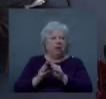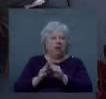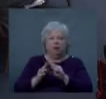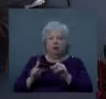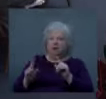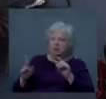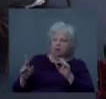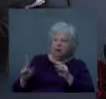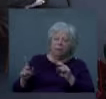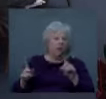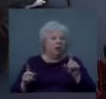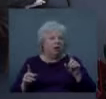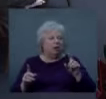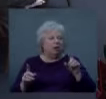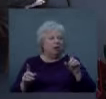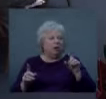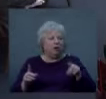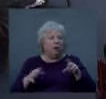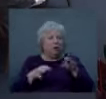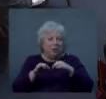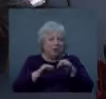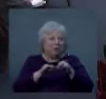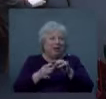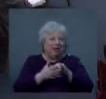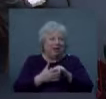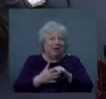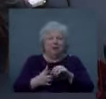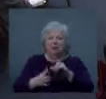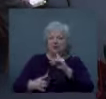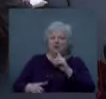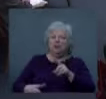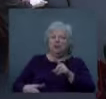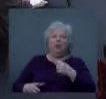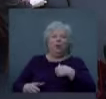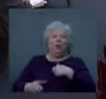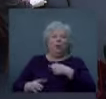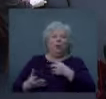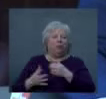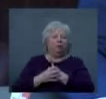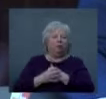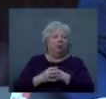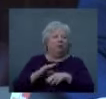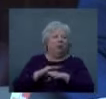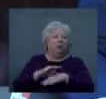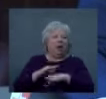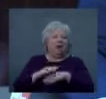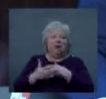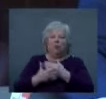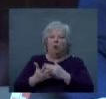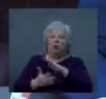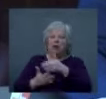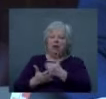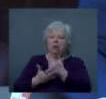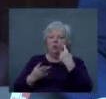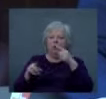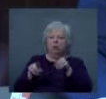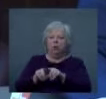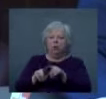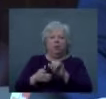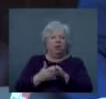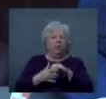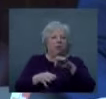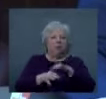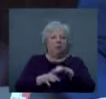Tom? You need to explain that. Sure. We explained basically part of his new agreement that was voted